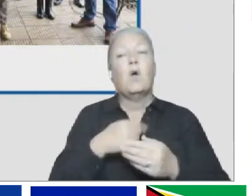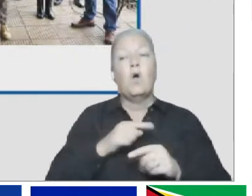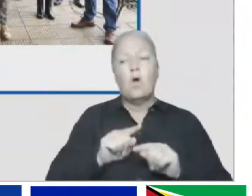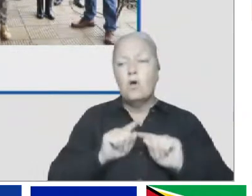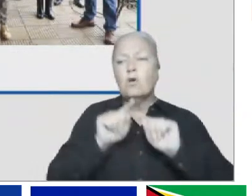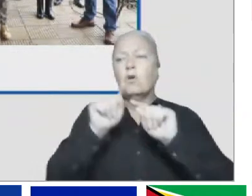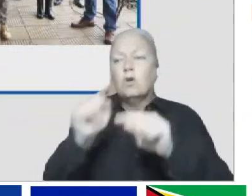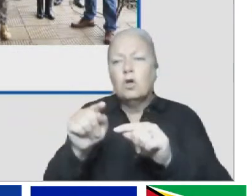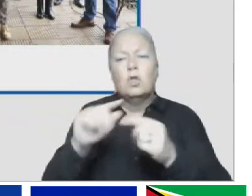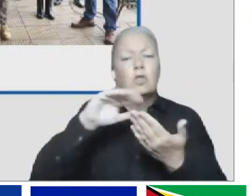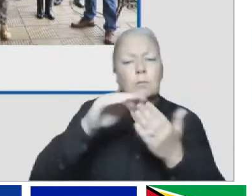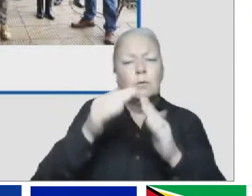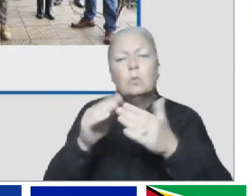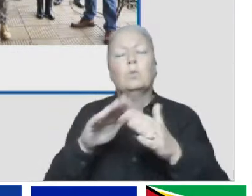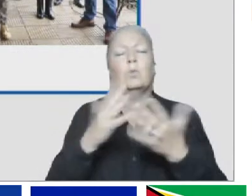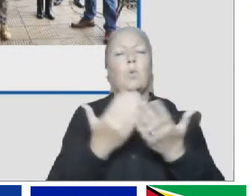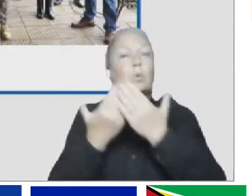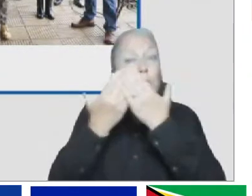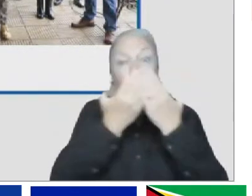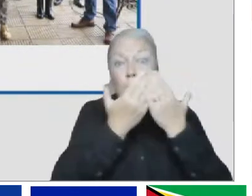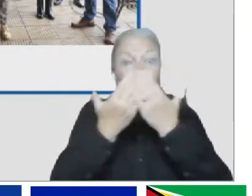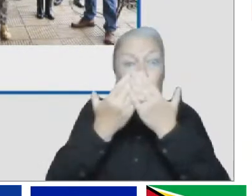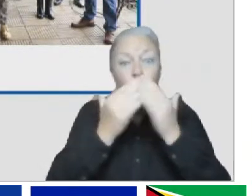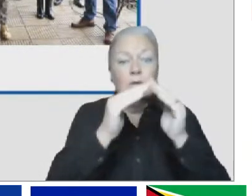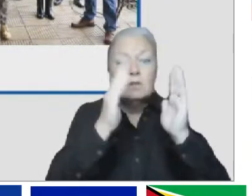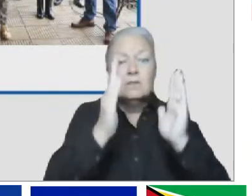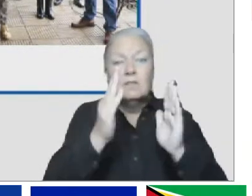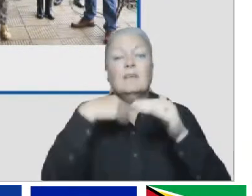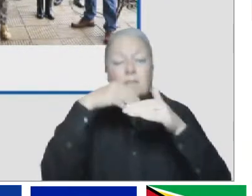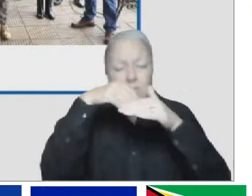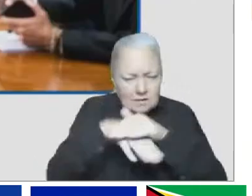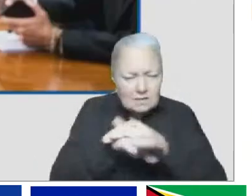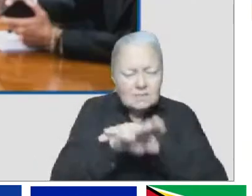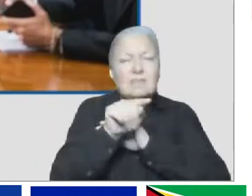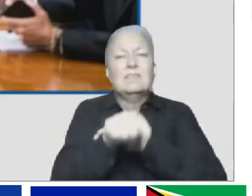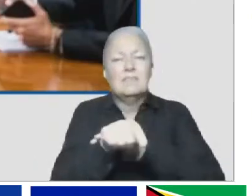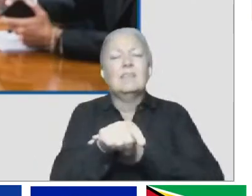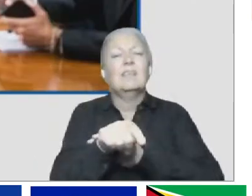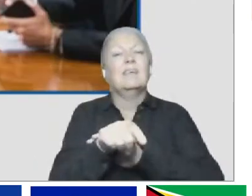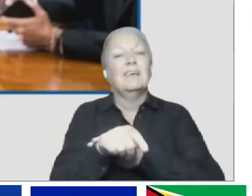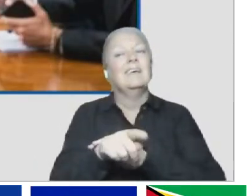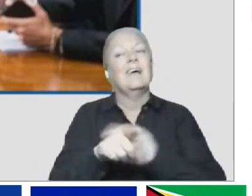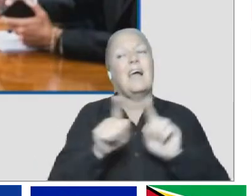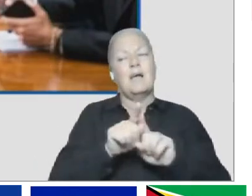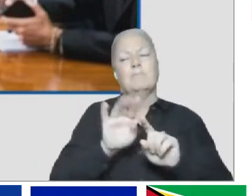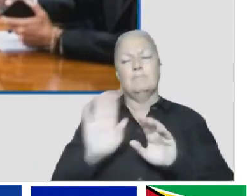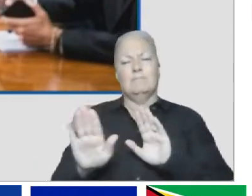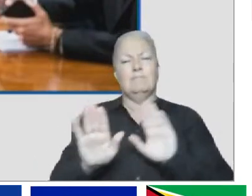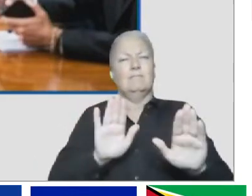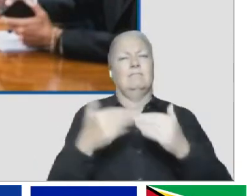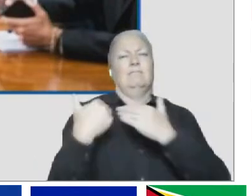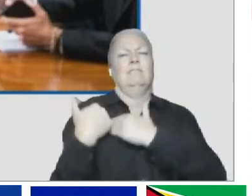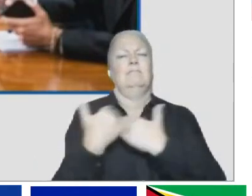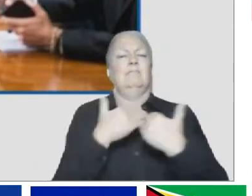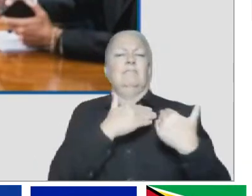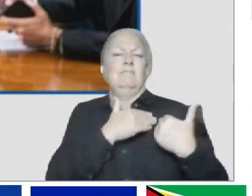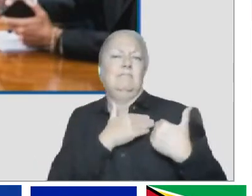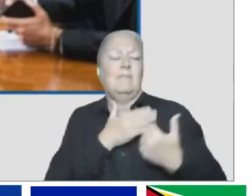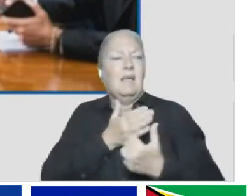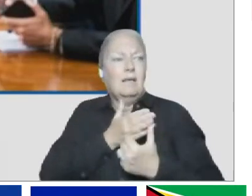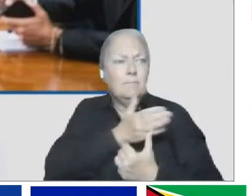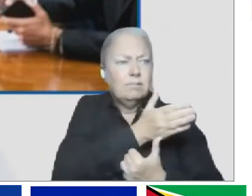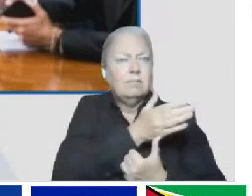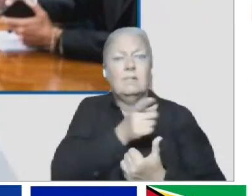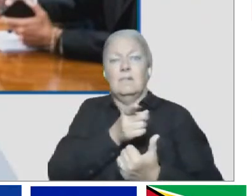them focused on the job of providing a message and providing the